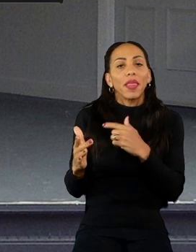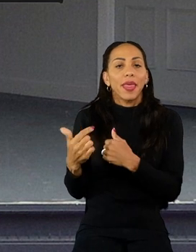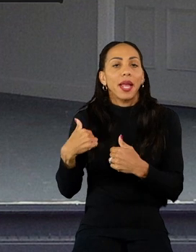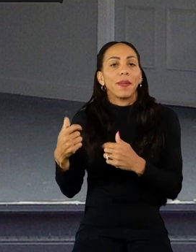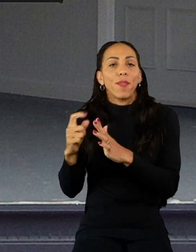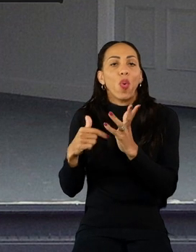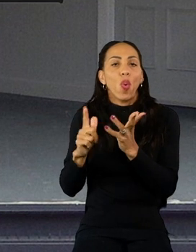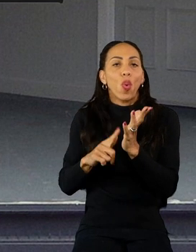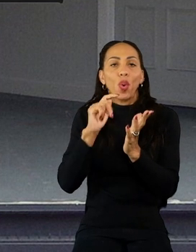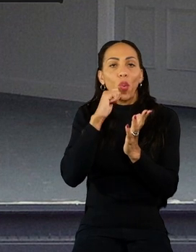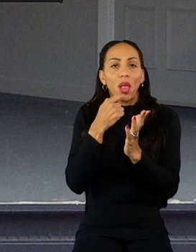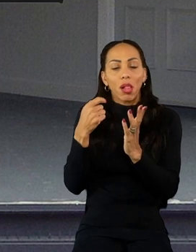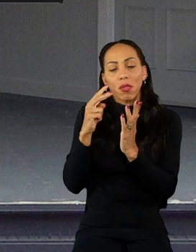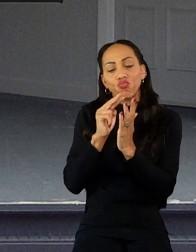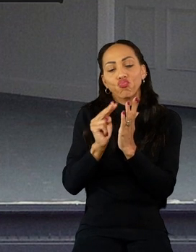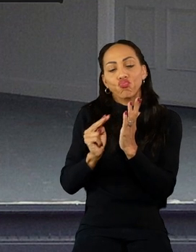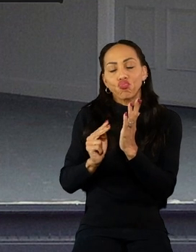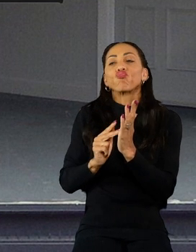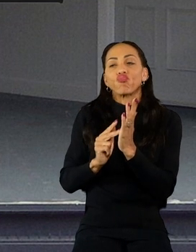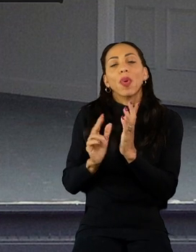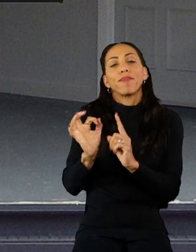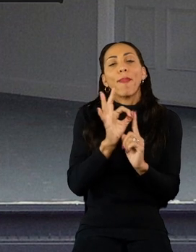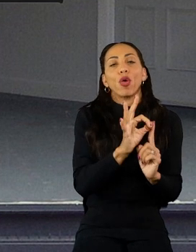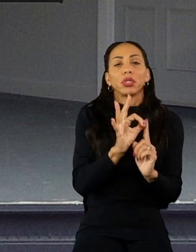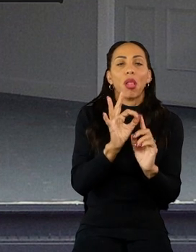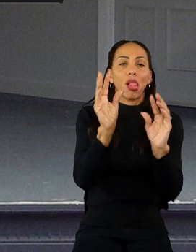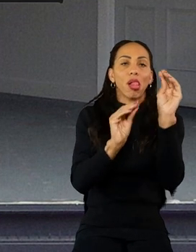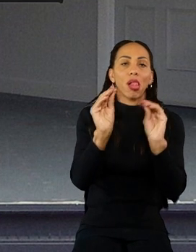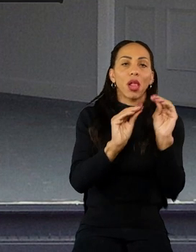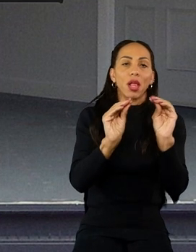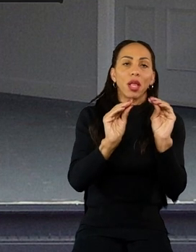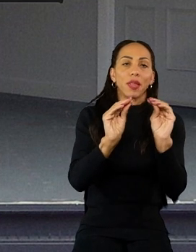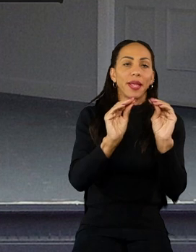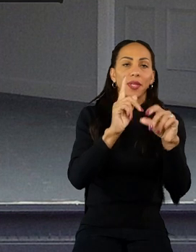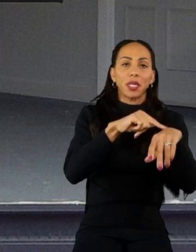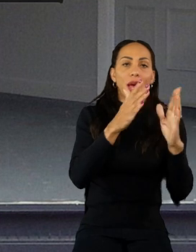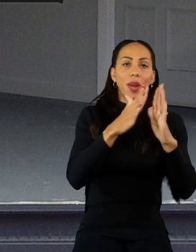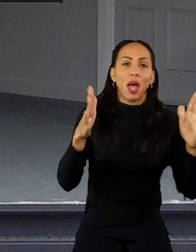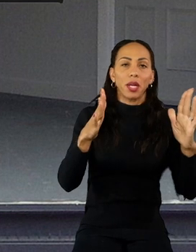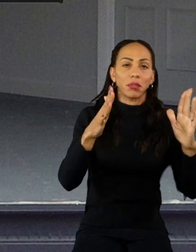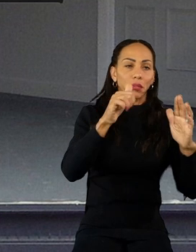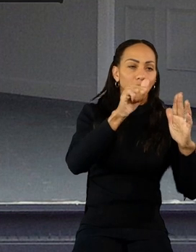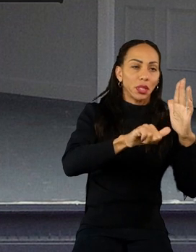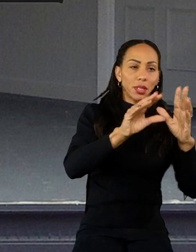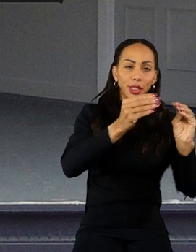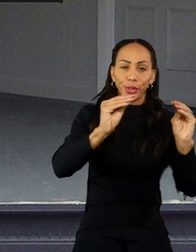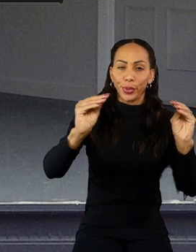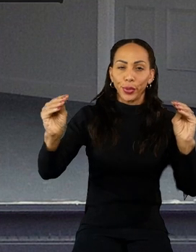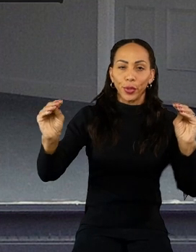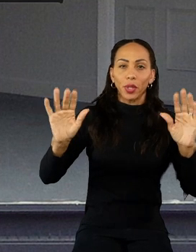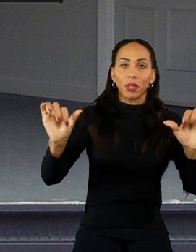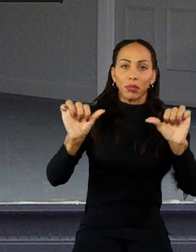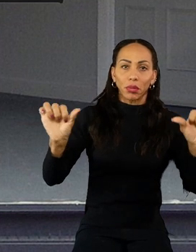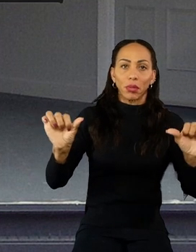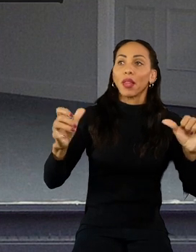good day to do this, that's a good week to do this, I can then look at that and then put some proposals in there as well. We can start to see a kind of